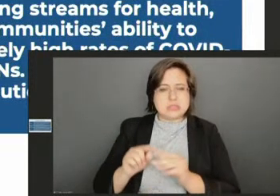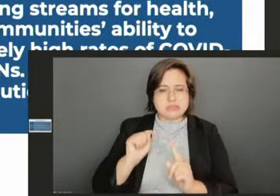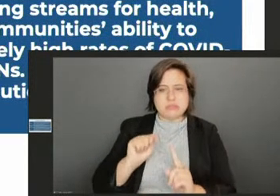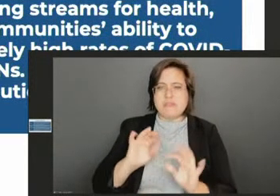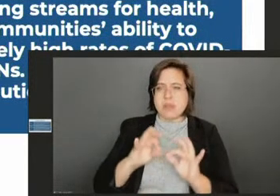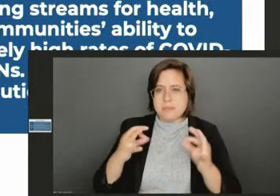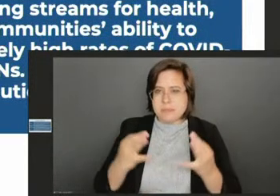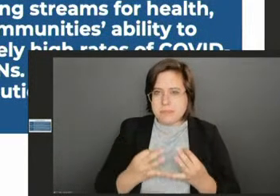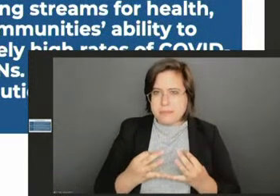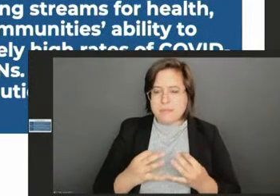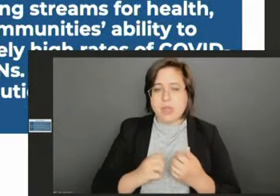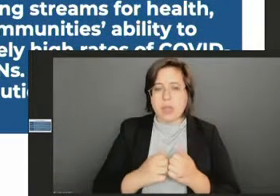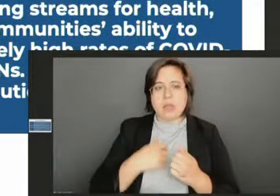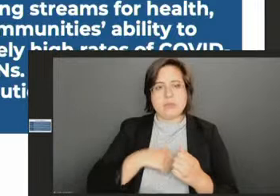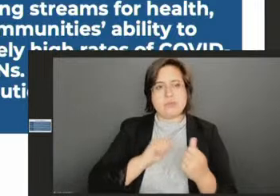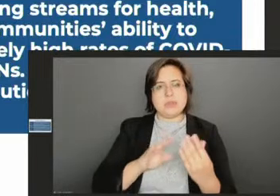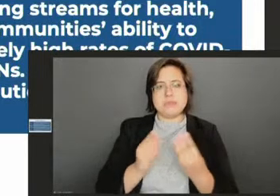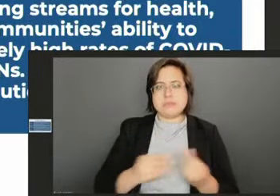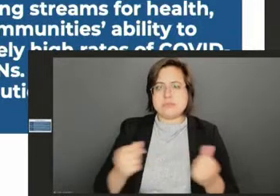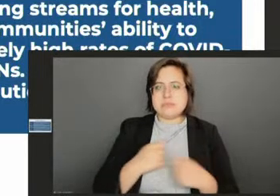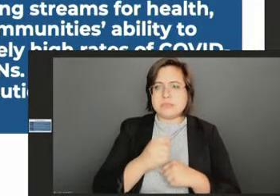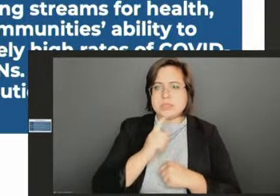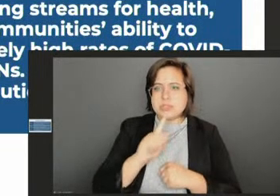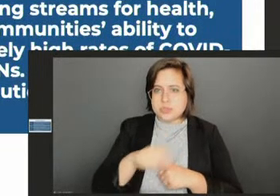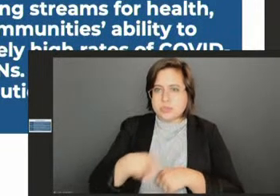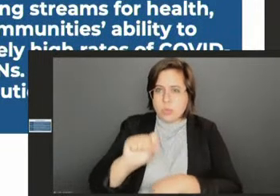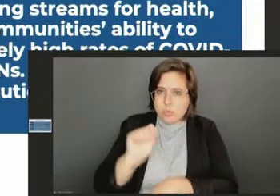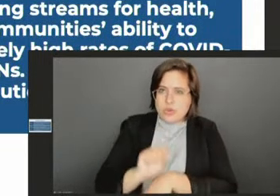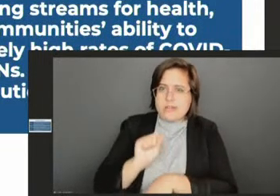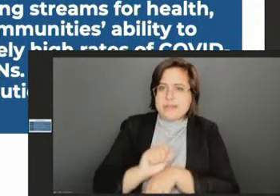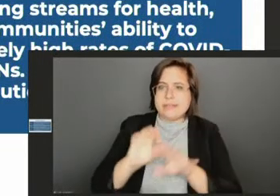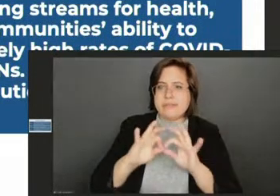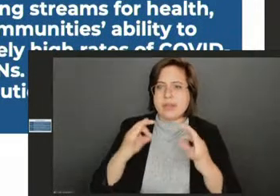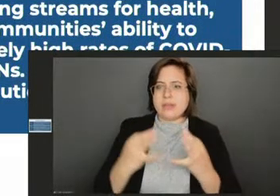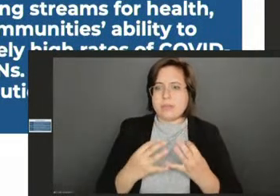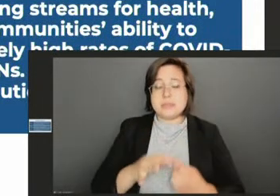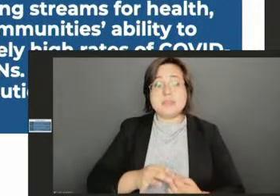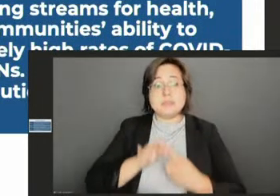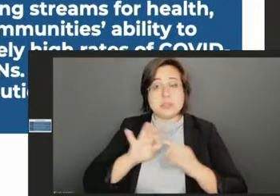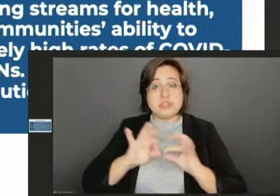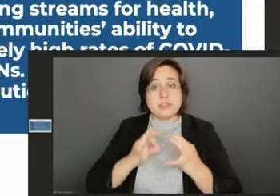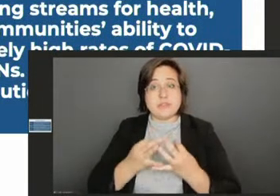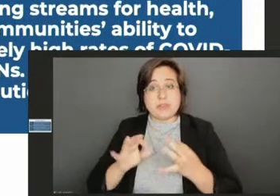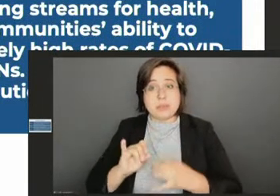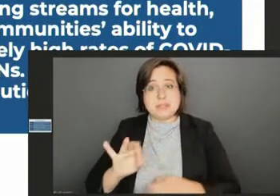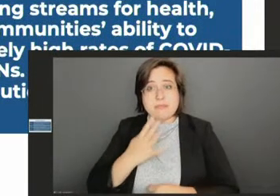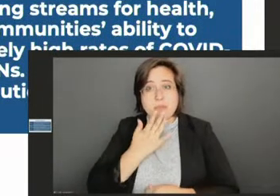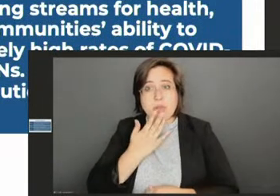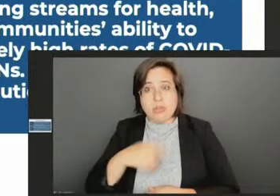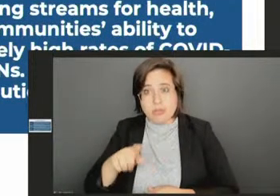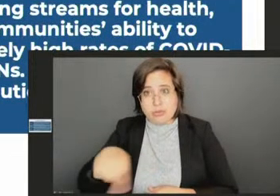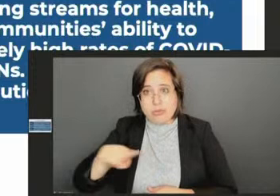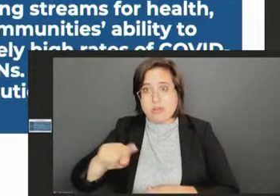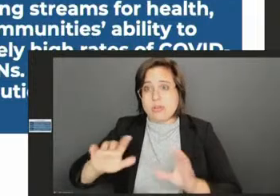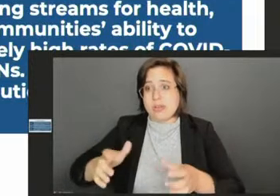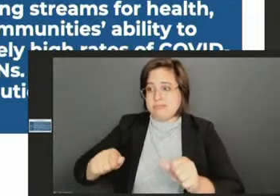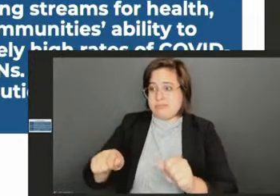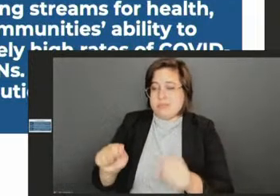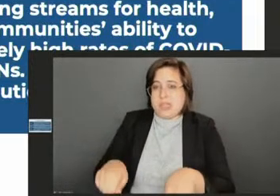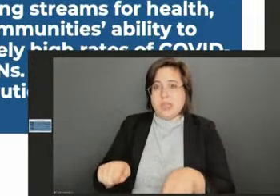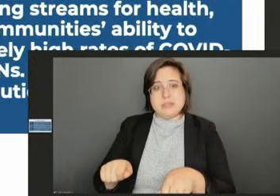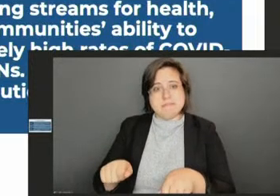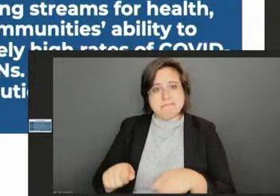issues that we need to address to ensure that these working families, and especially the families of color, are able